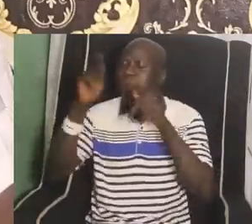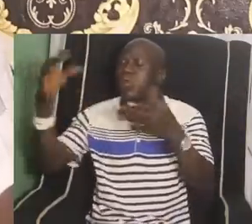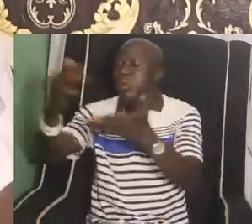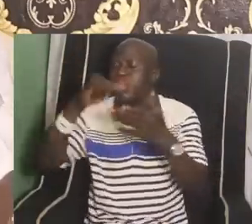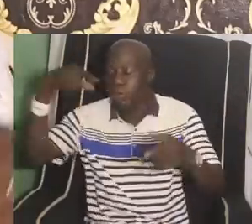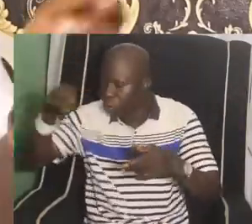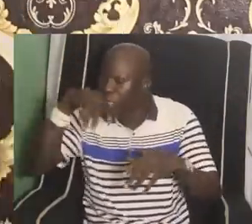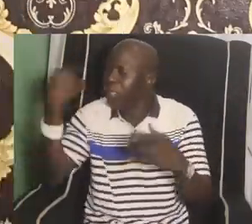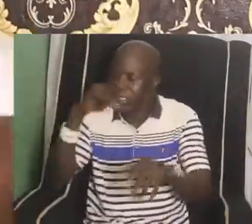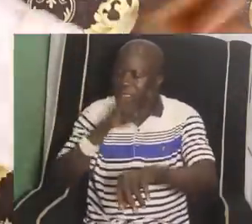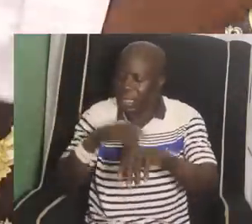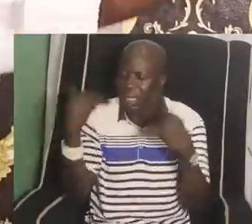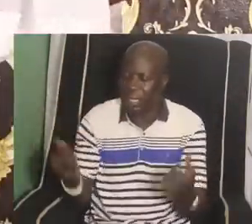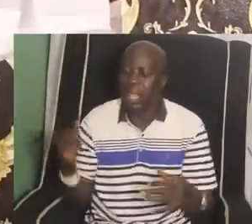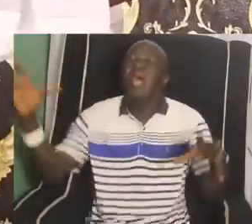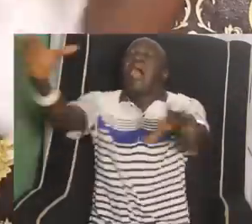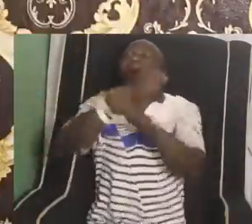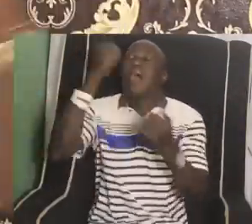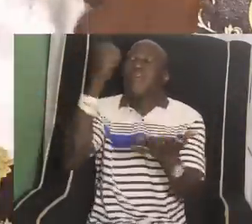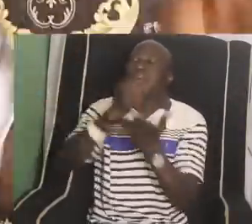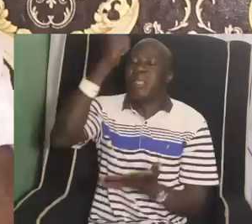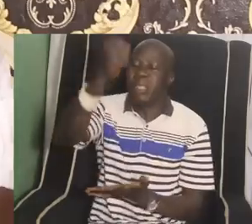salvation they've taken away from you. His eye time. Oh, yeah, back, man.